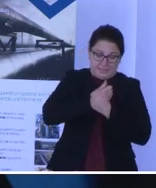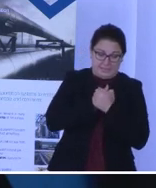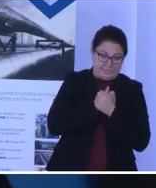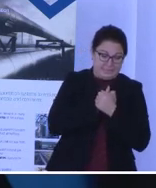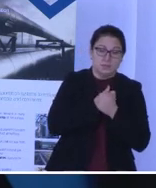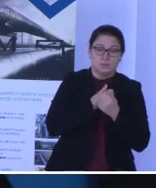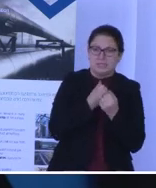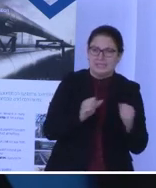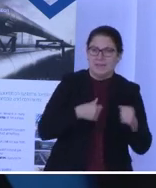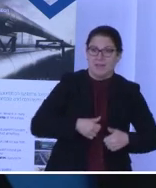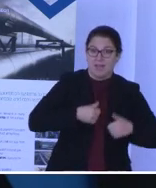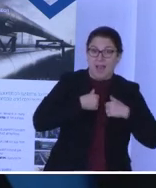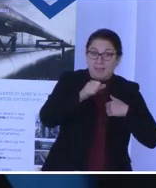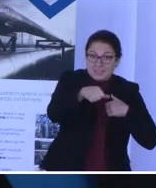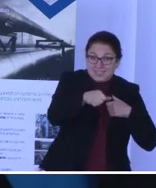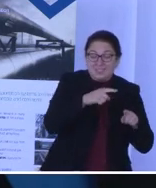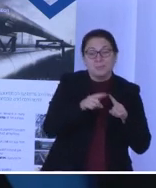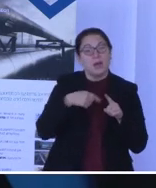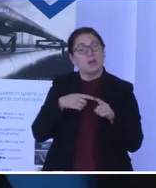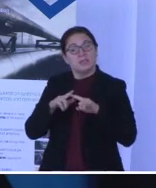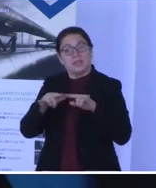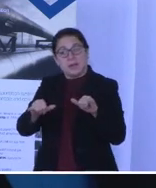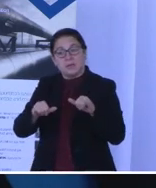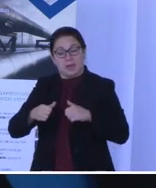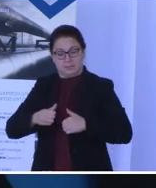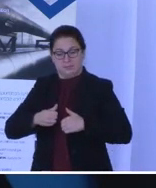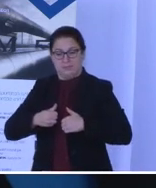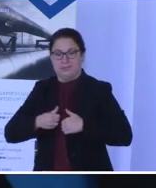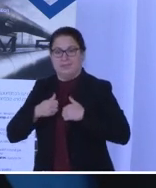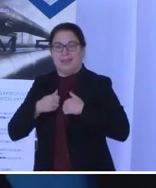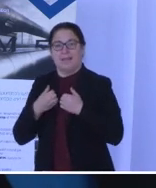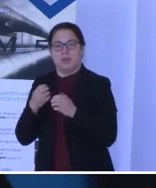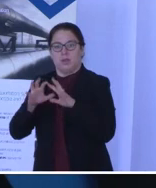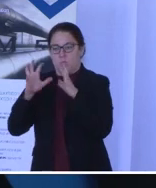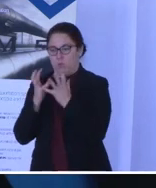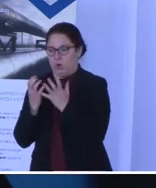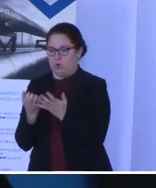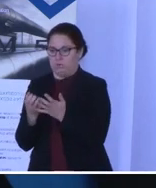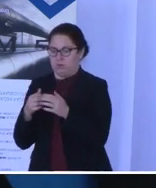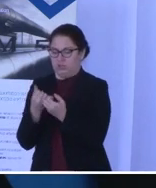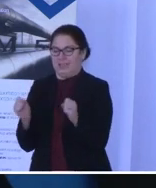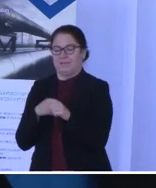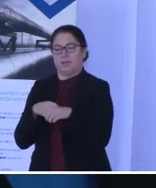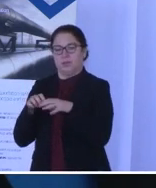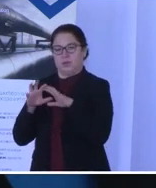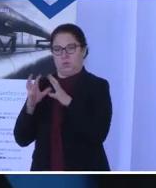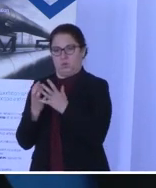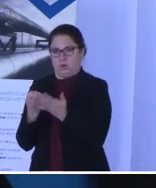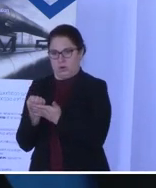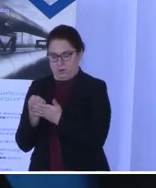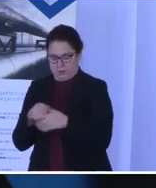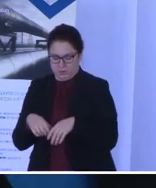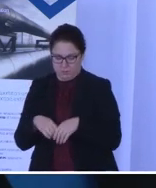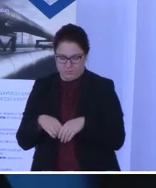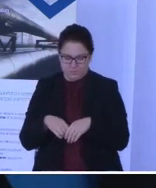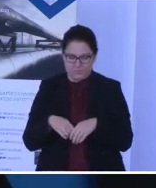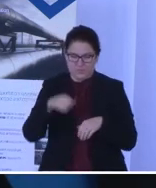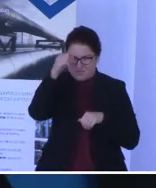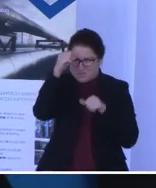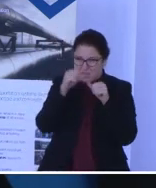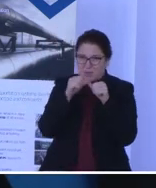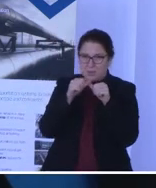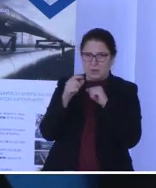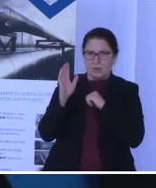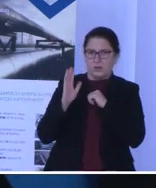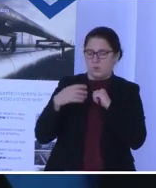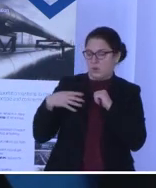and the country's ability to function as a single nation. I remember on the day in question when planes were told to